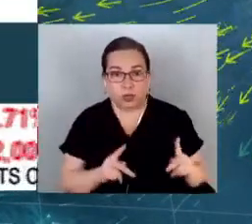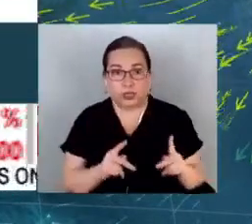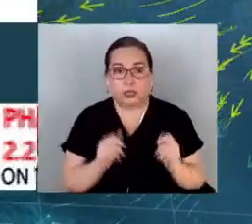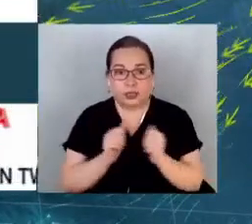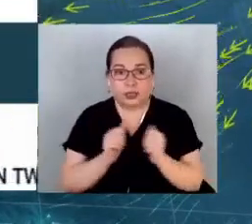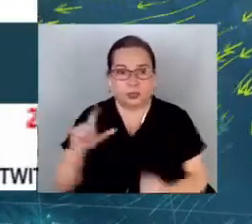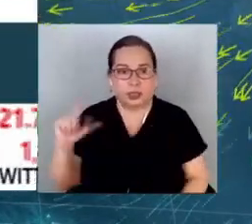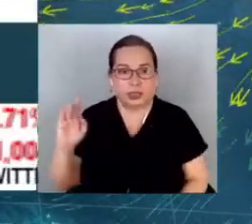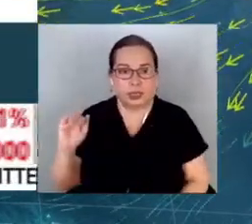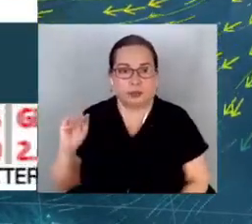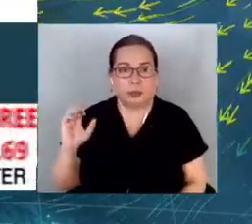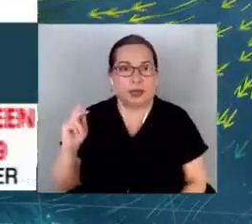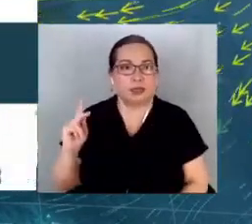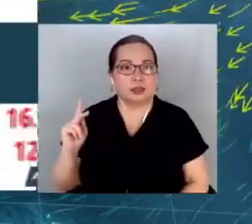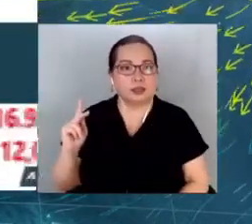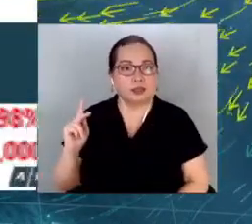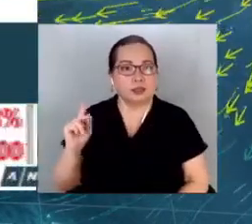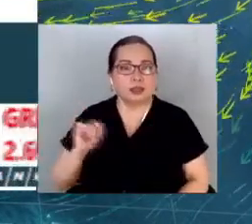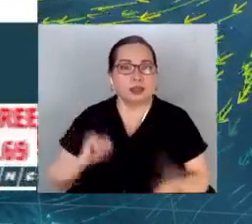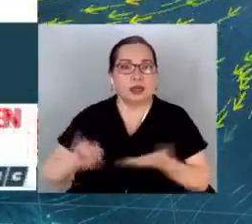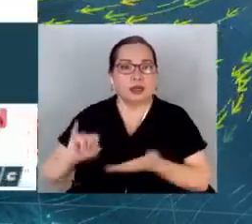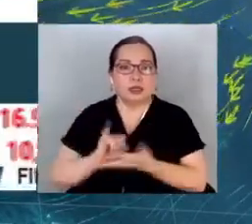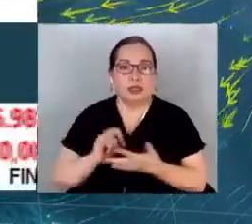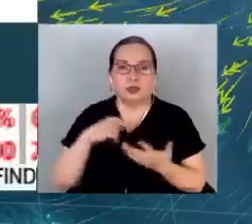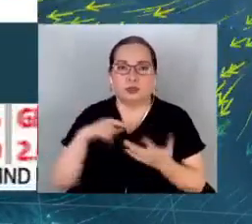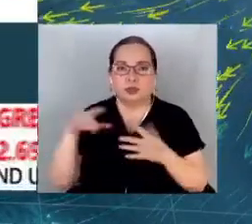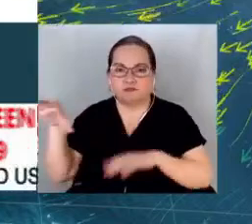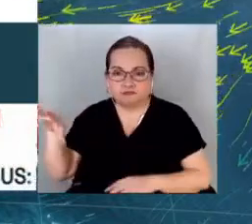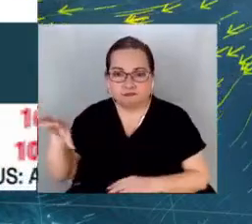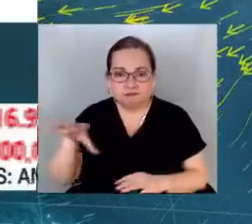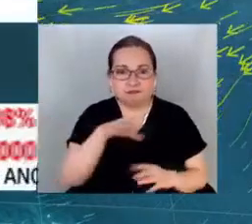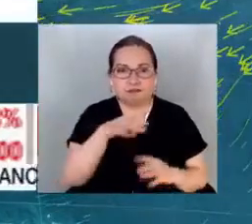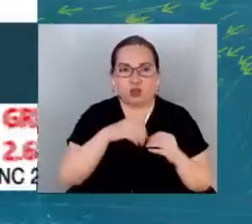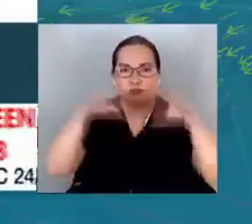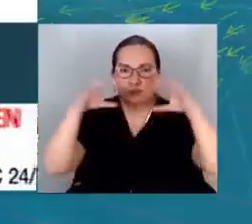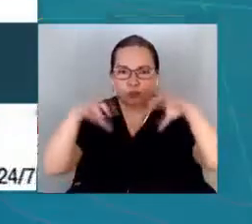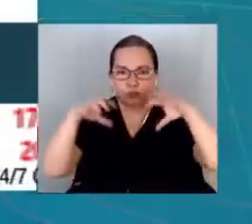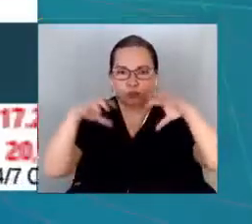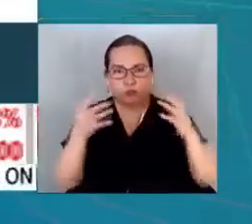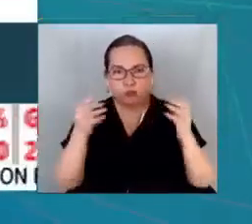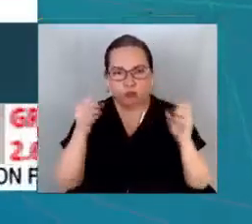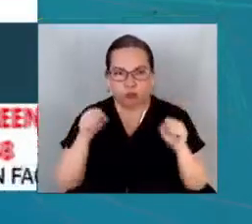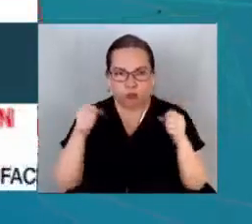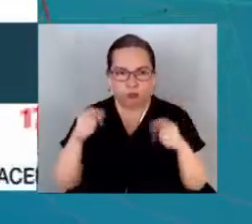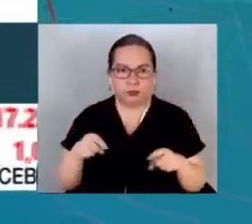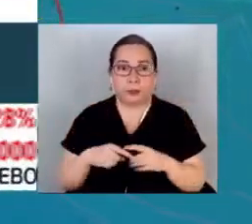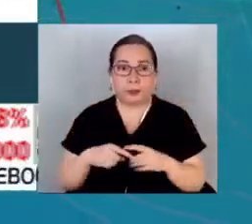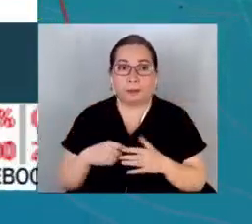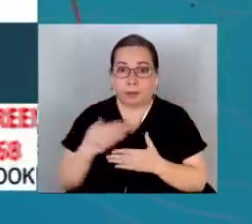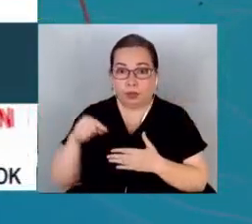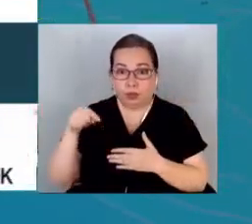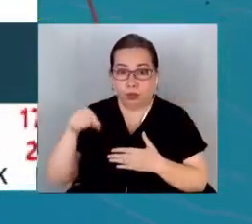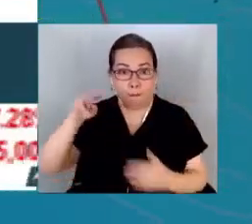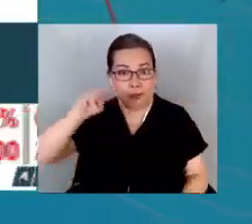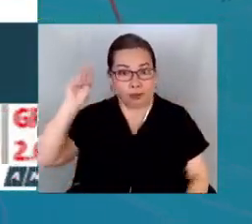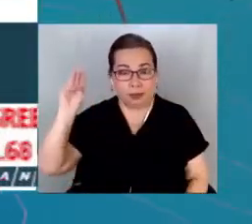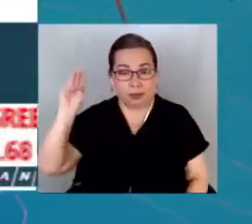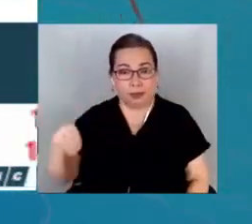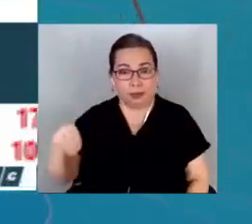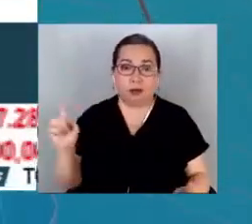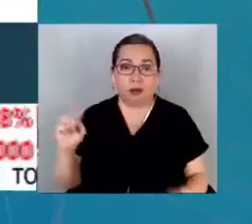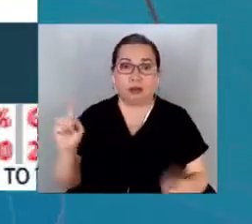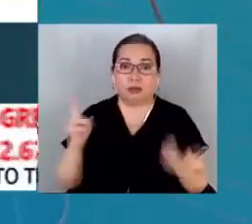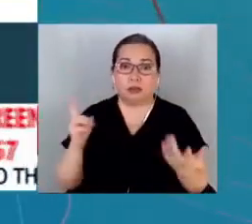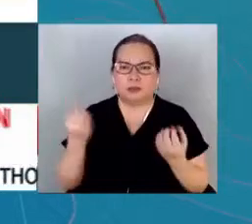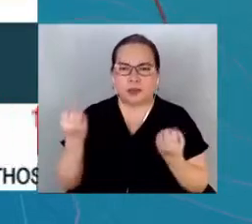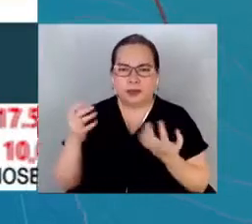Island. Possible flash floods or landslides due to moderate to at times heavy rains are possible. Meanwhile, here in Metro Manila, mostly